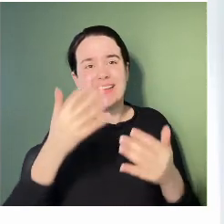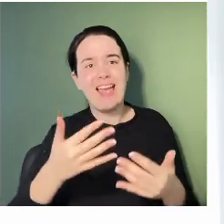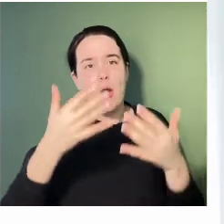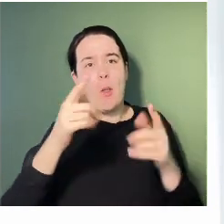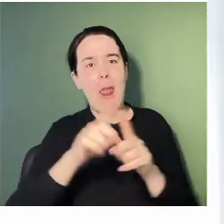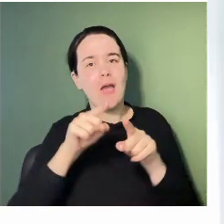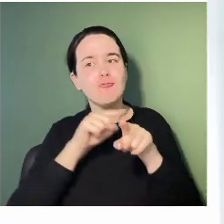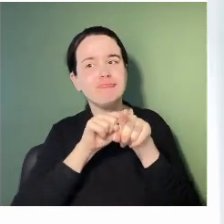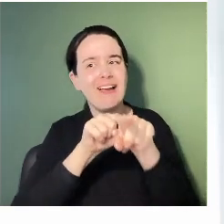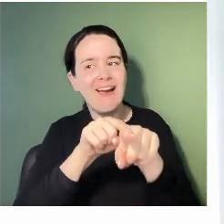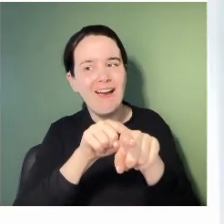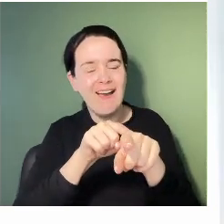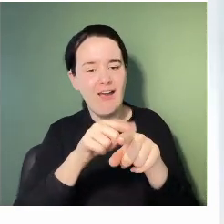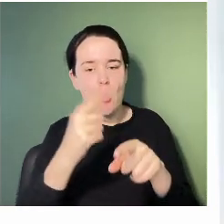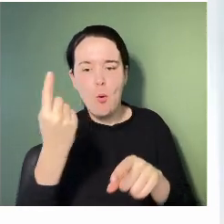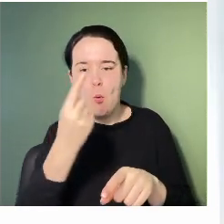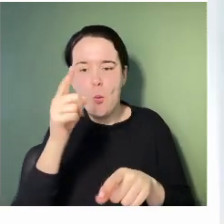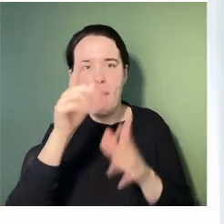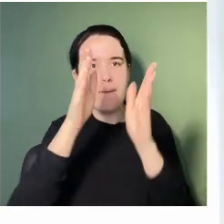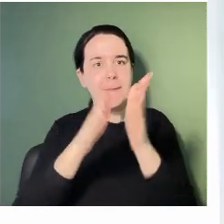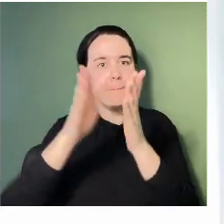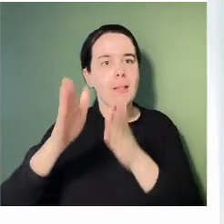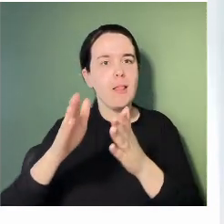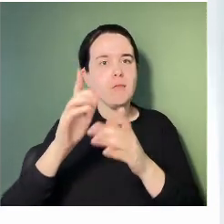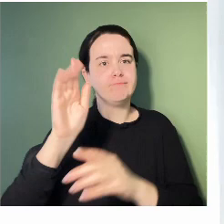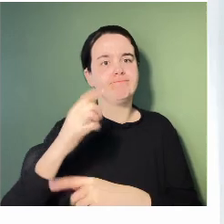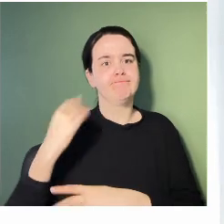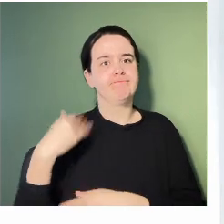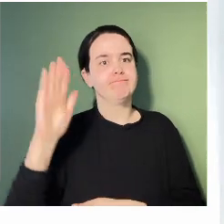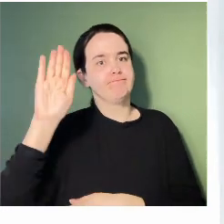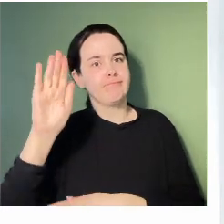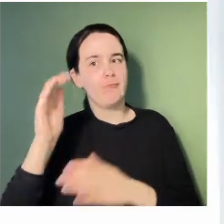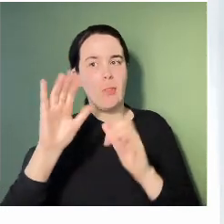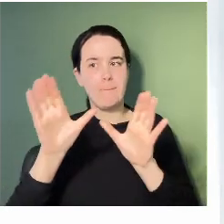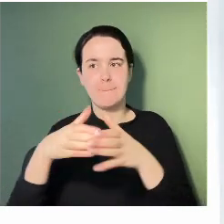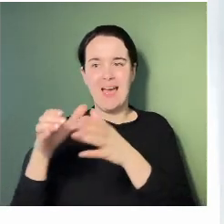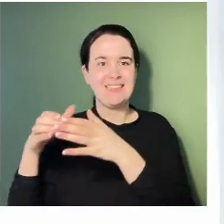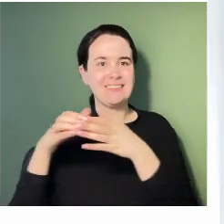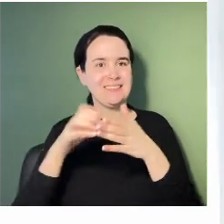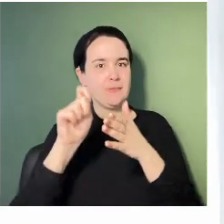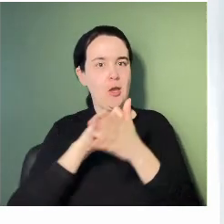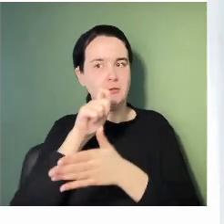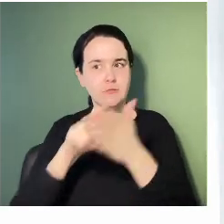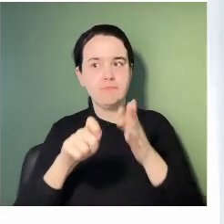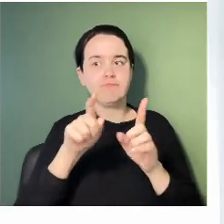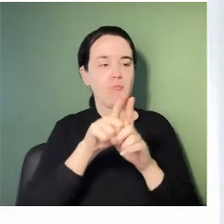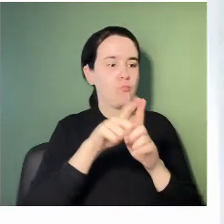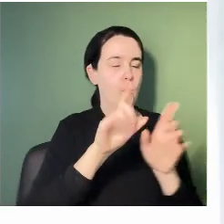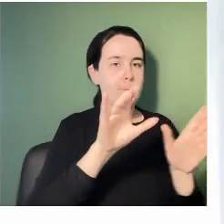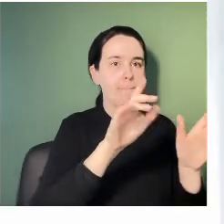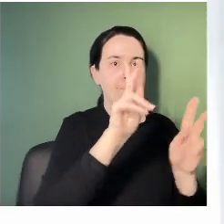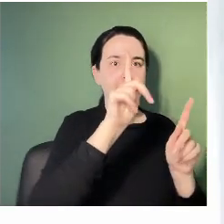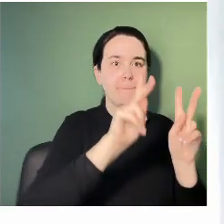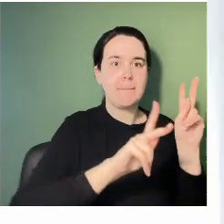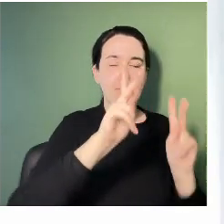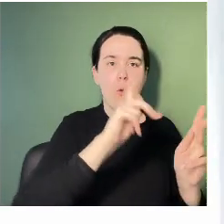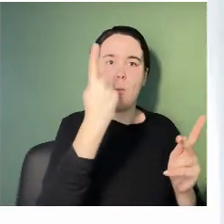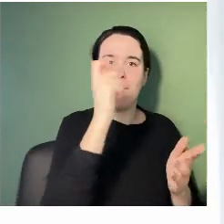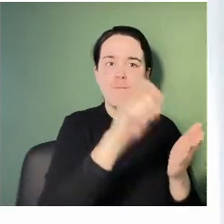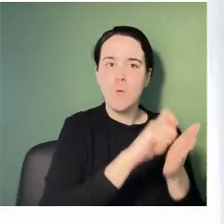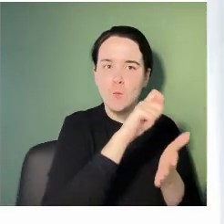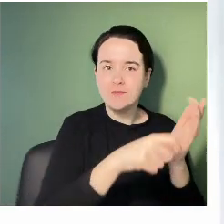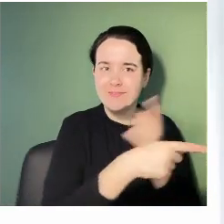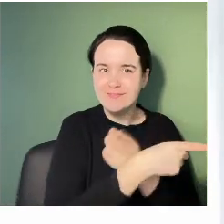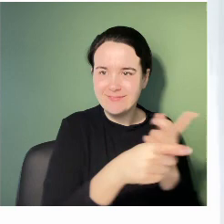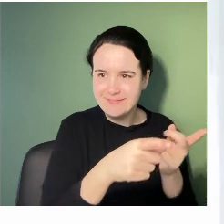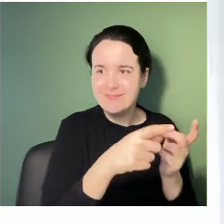and these candidates spending on these digital influence companies and tools, we want to start showing, giving people something to point